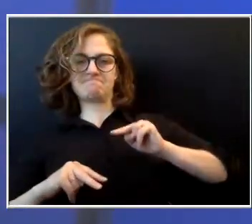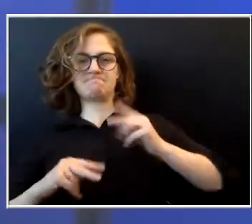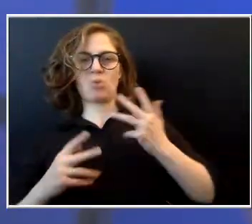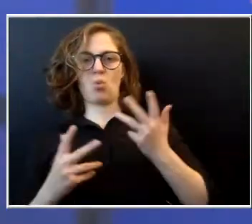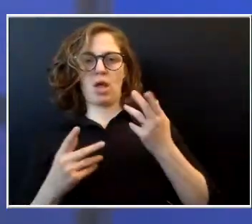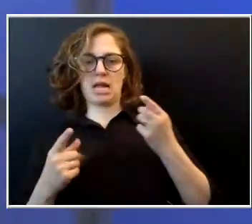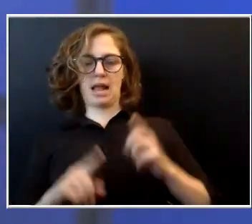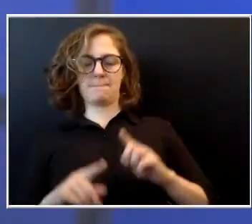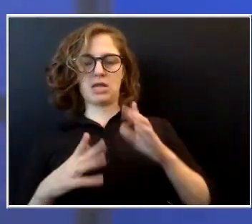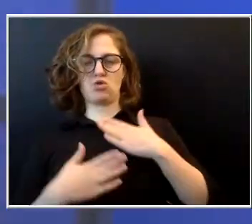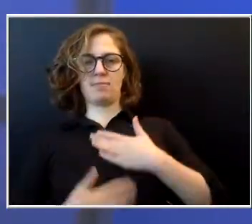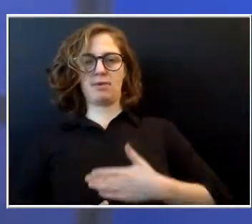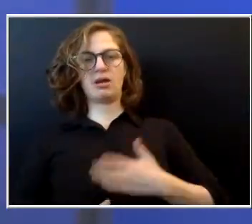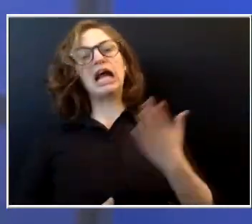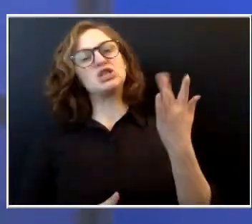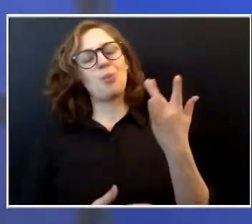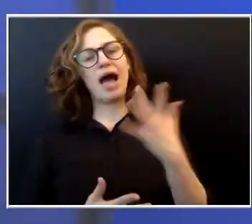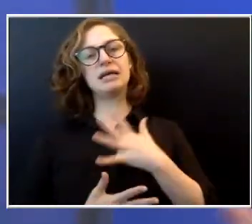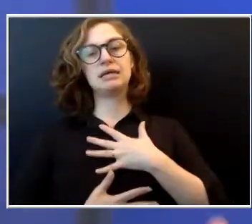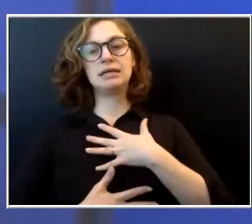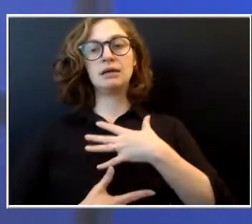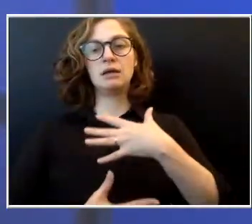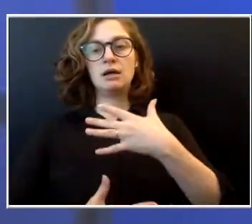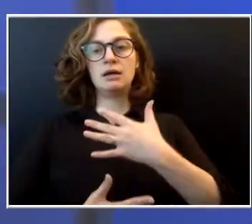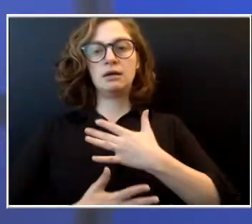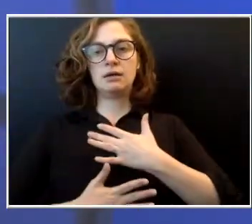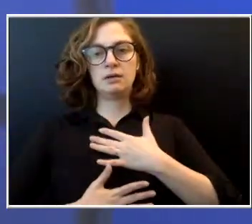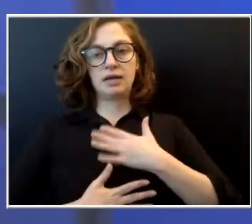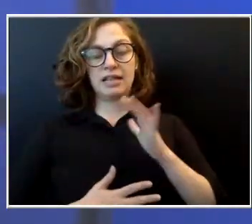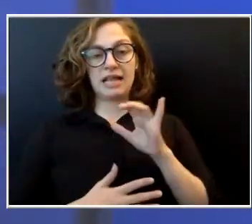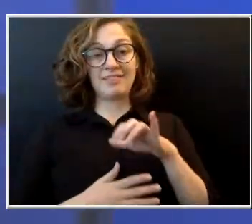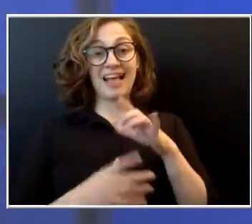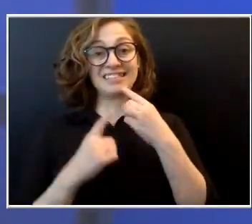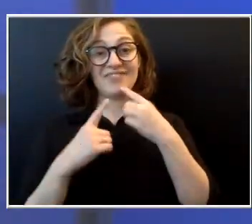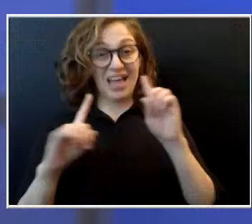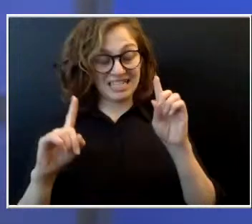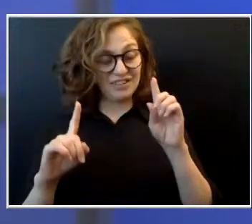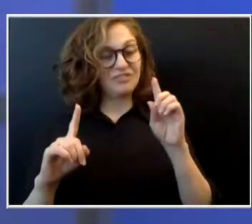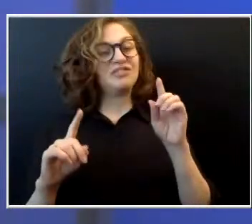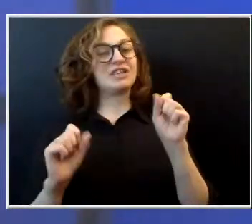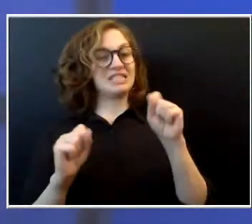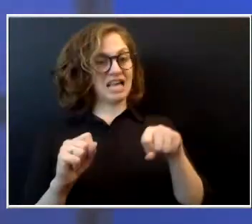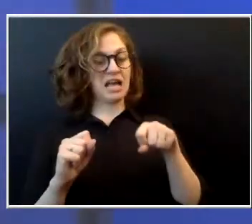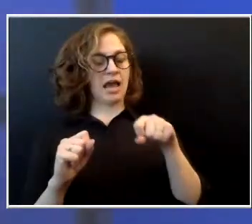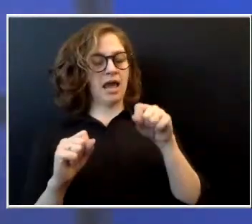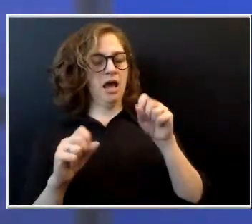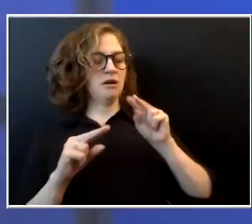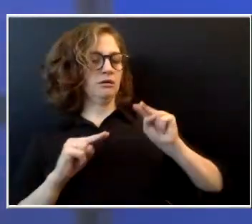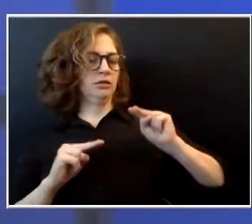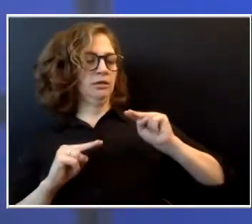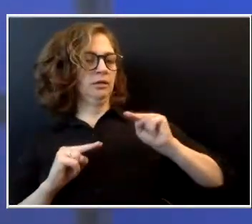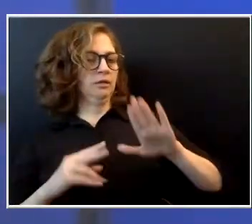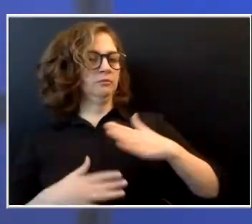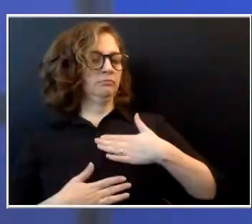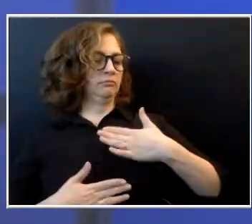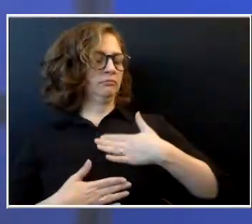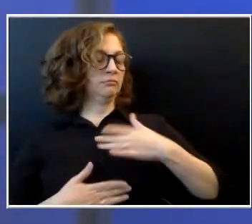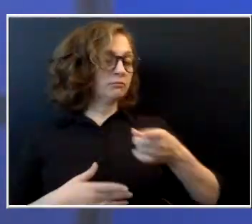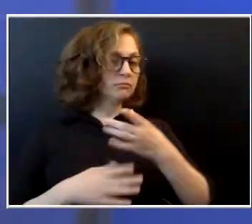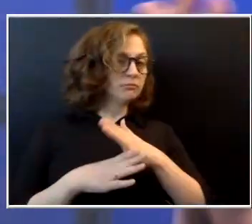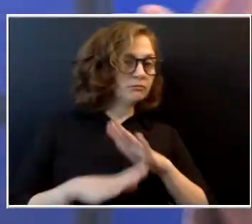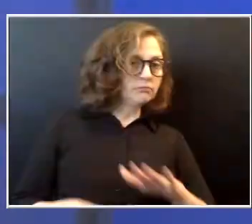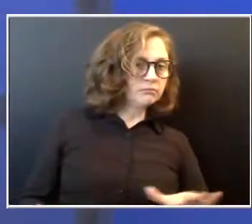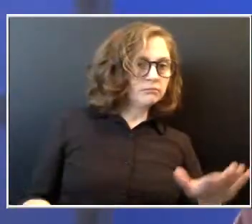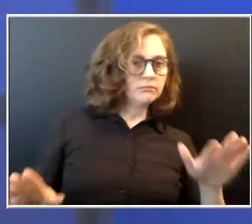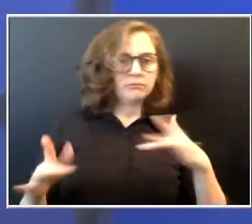coping skill, because it's monitoring how you're breathing and are you calm, or are you excited. And then it